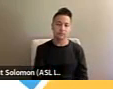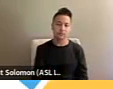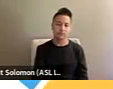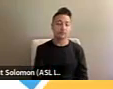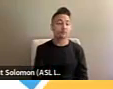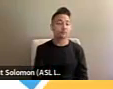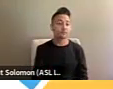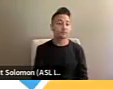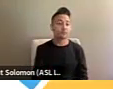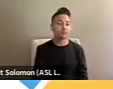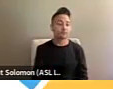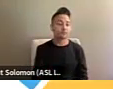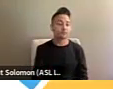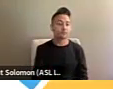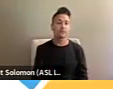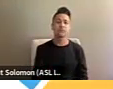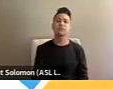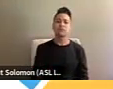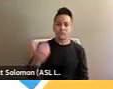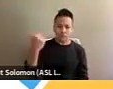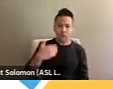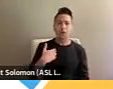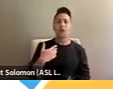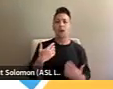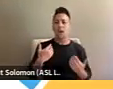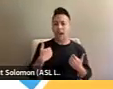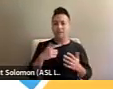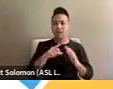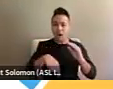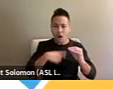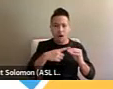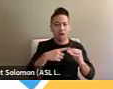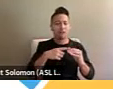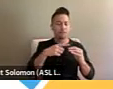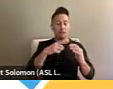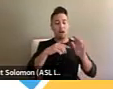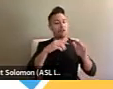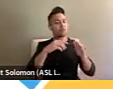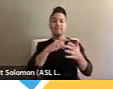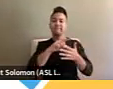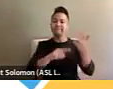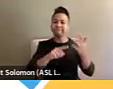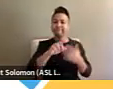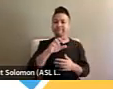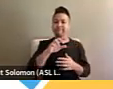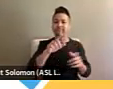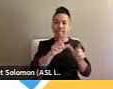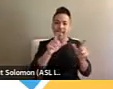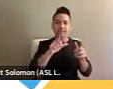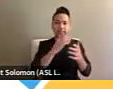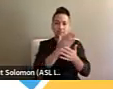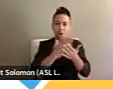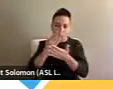before we had all these citation elements, or I'm sorry, licensing elements that are on